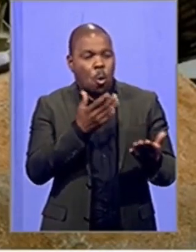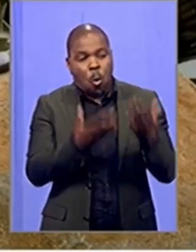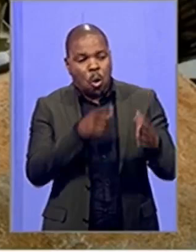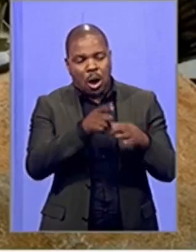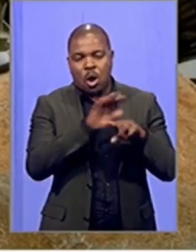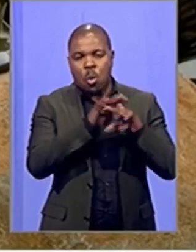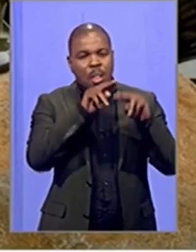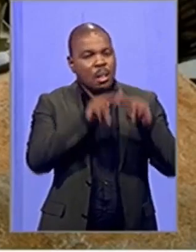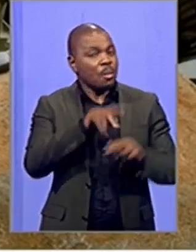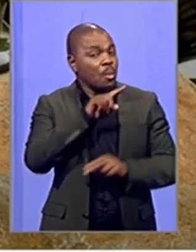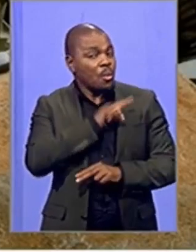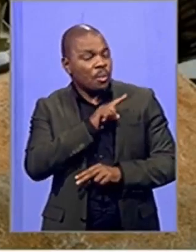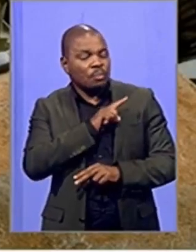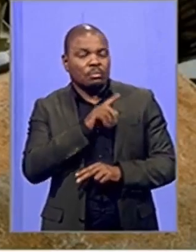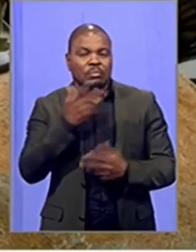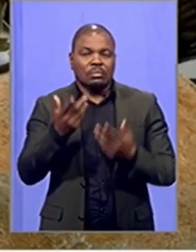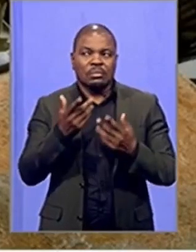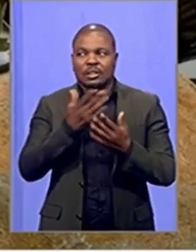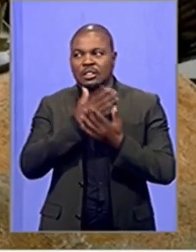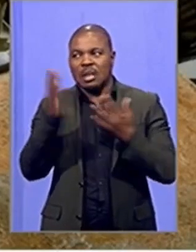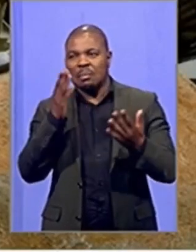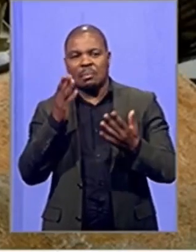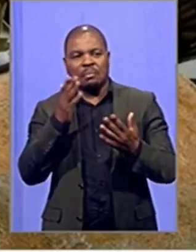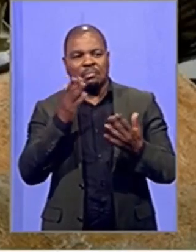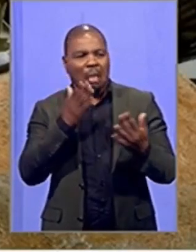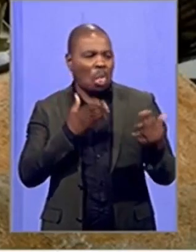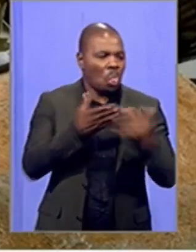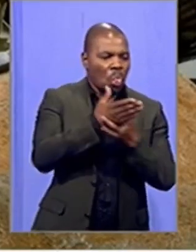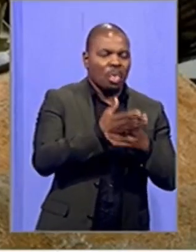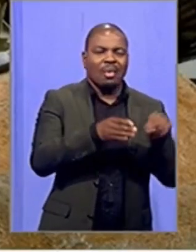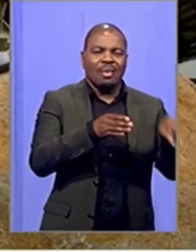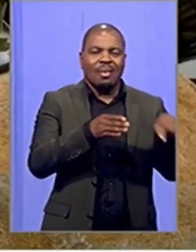reliable as a result of interference to the plant,